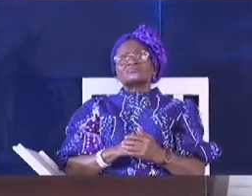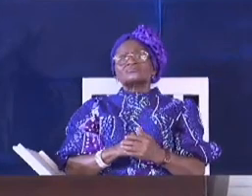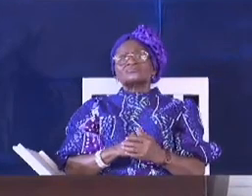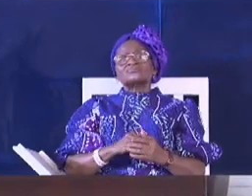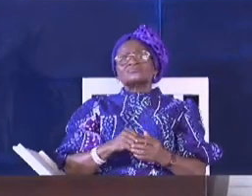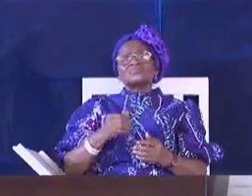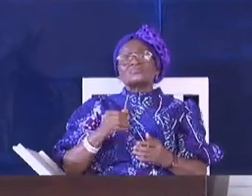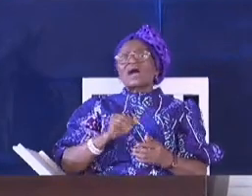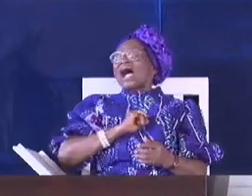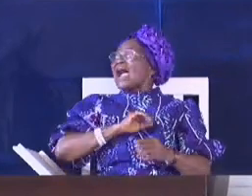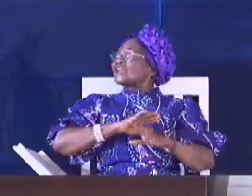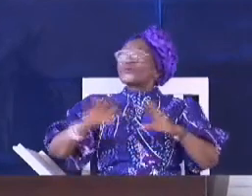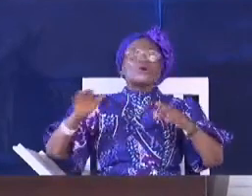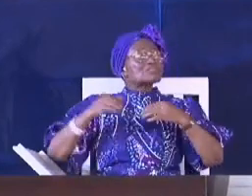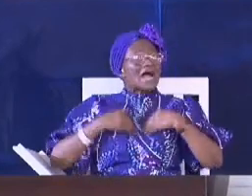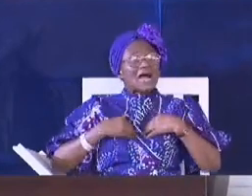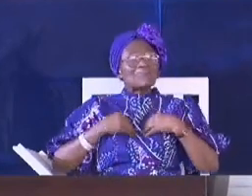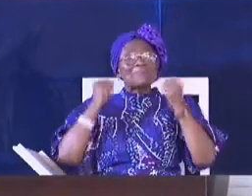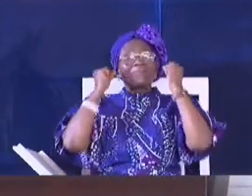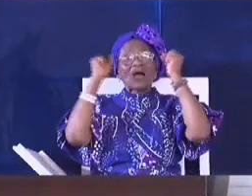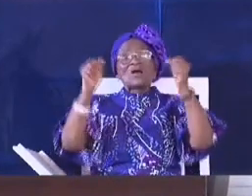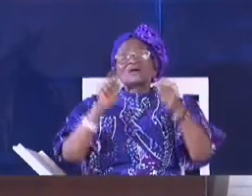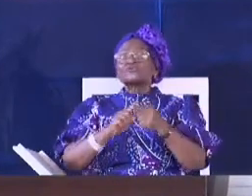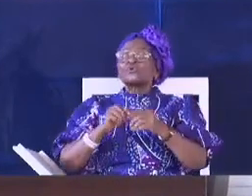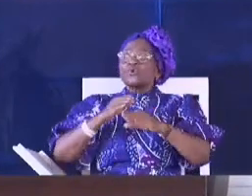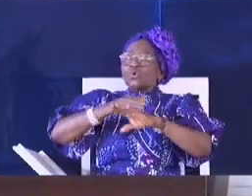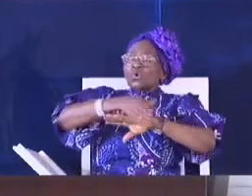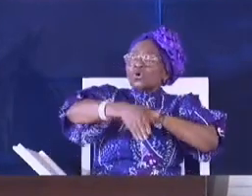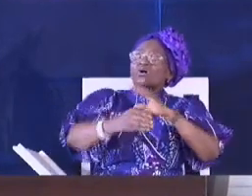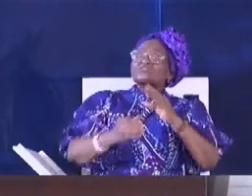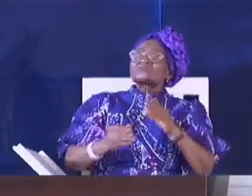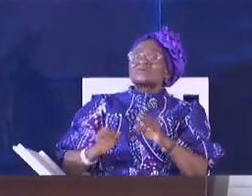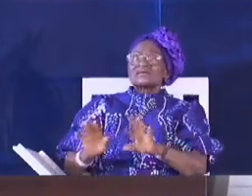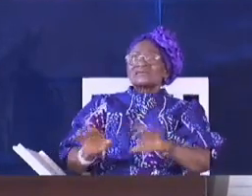I don't have the power to cross River Jordan on my own.